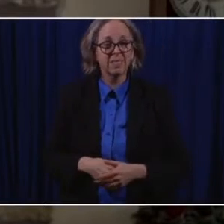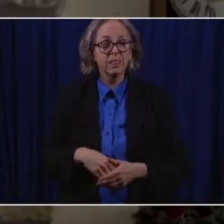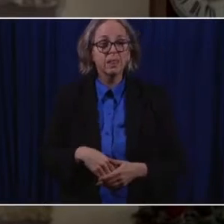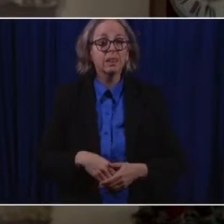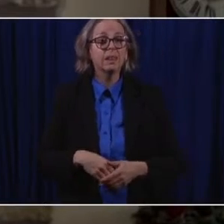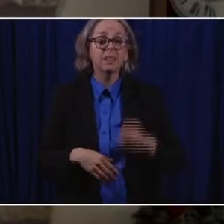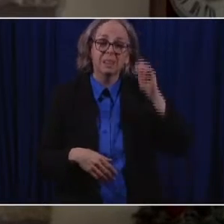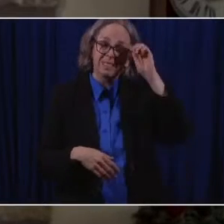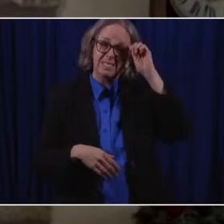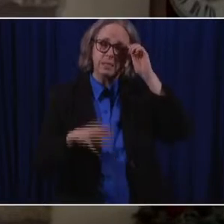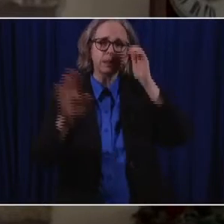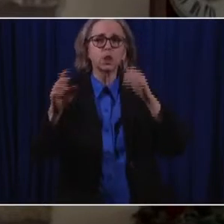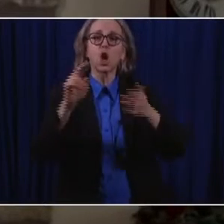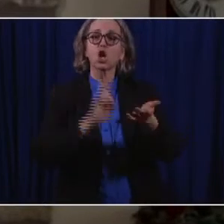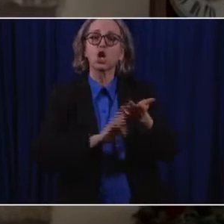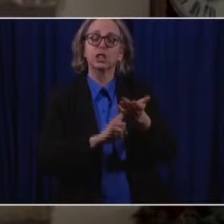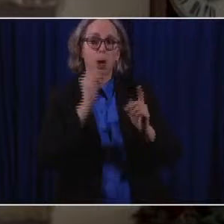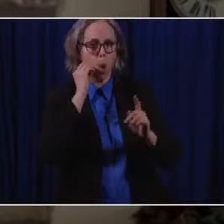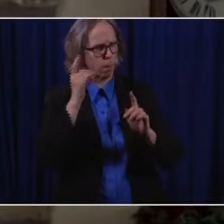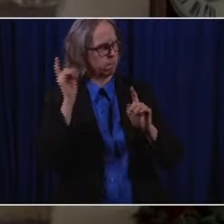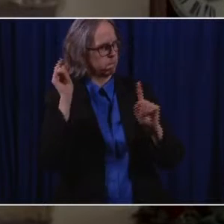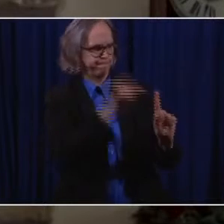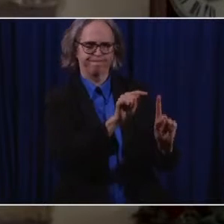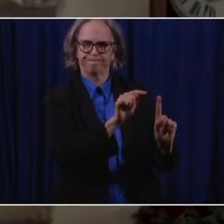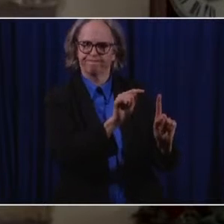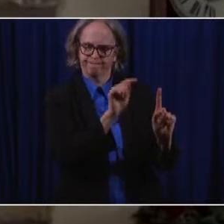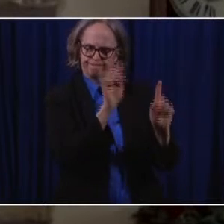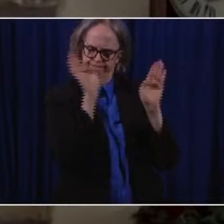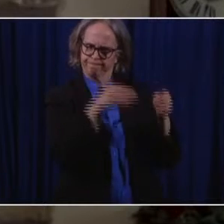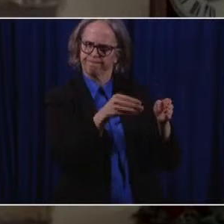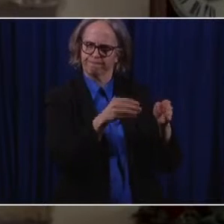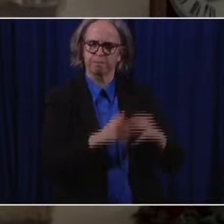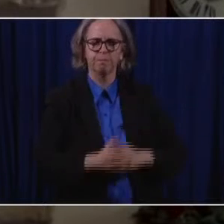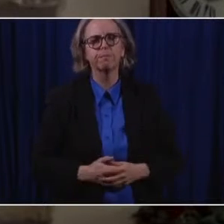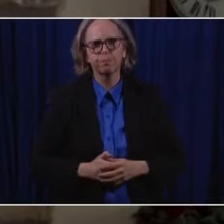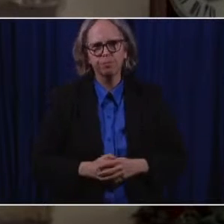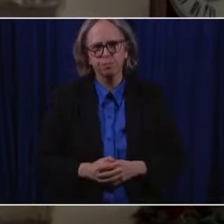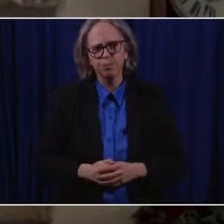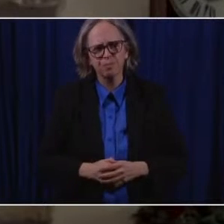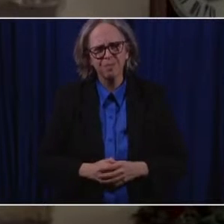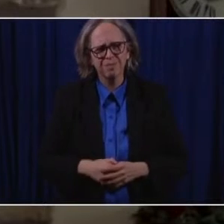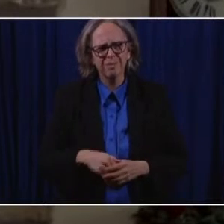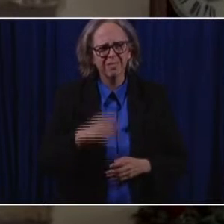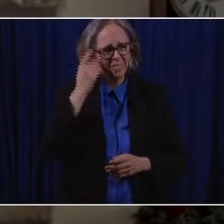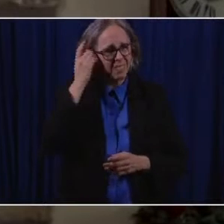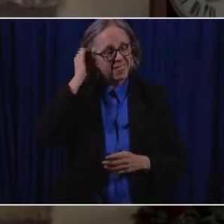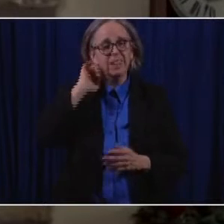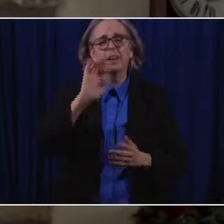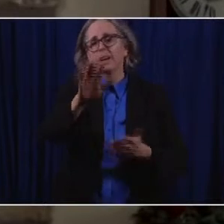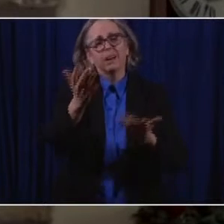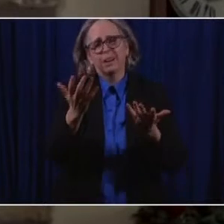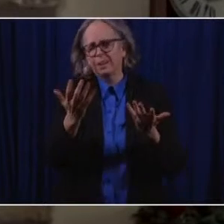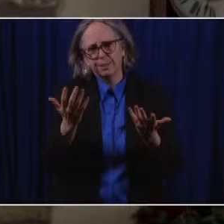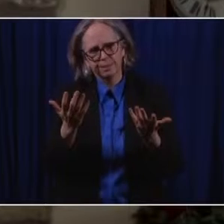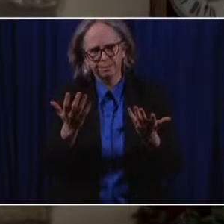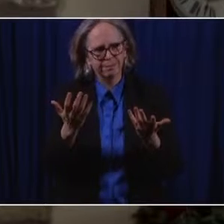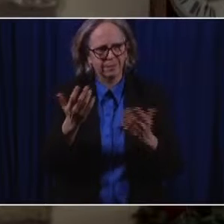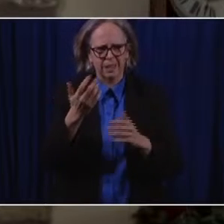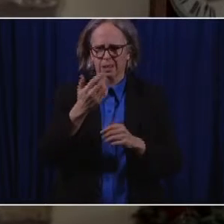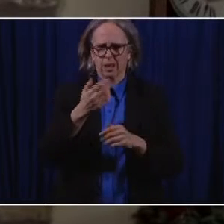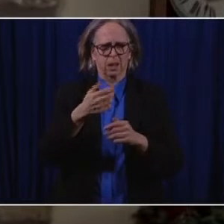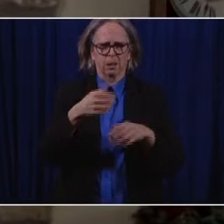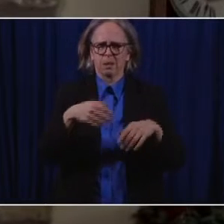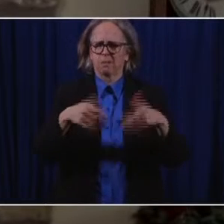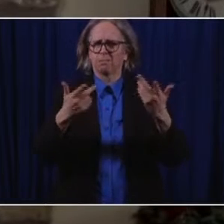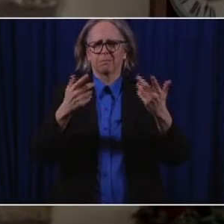homes, and all the nursing homes really have the same priority. So we're not picking one nursing home or